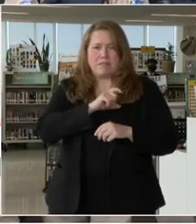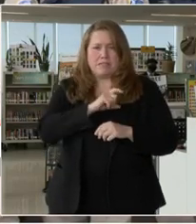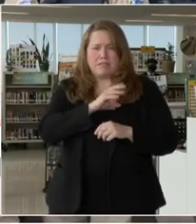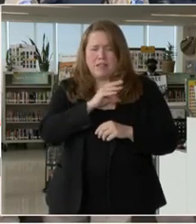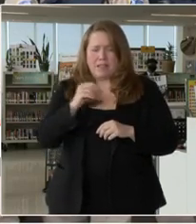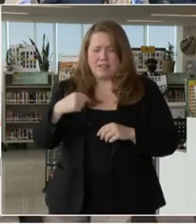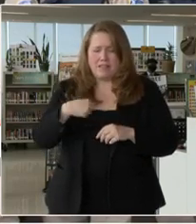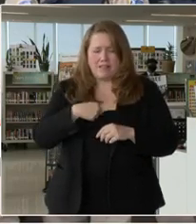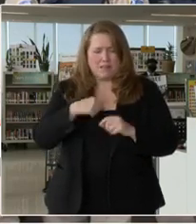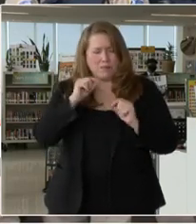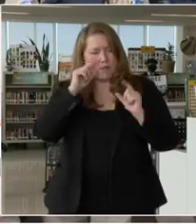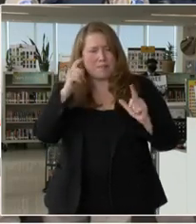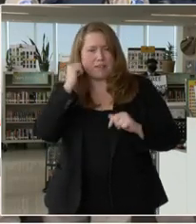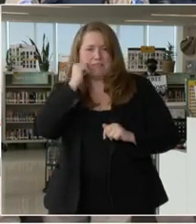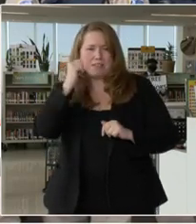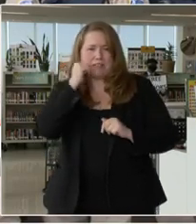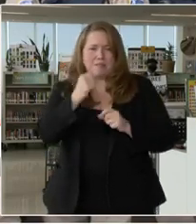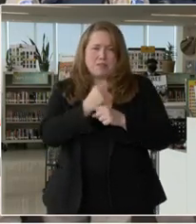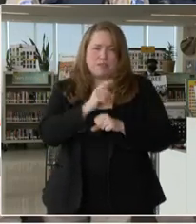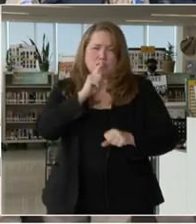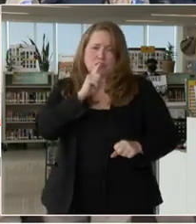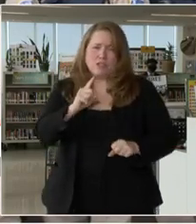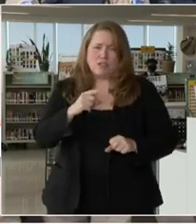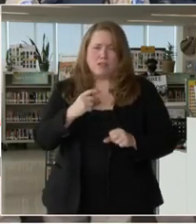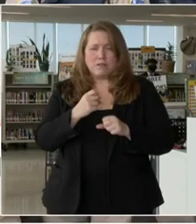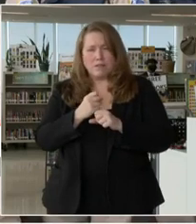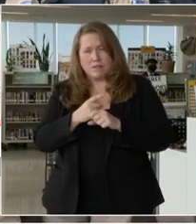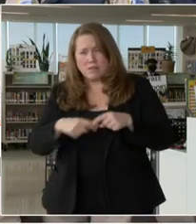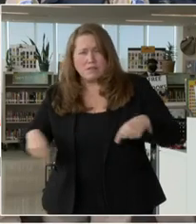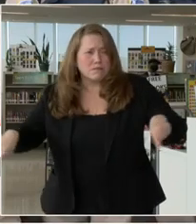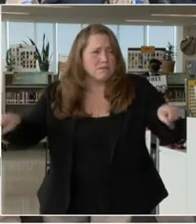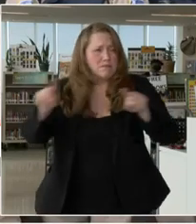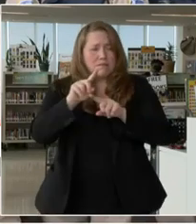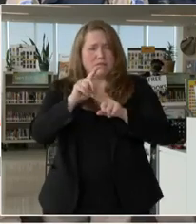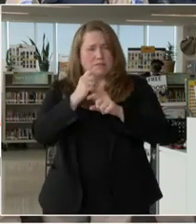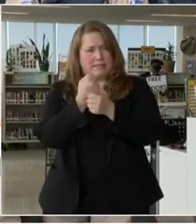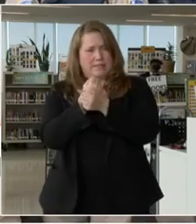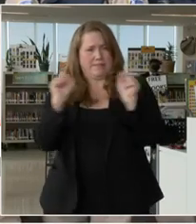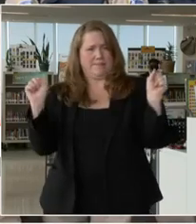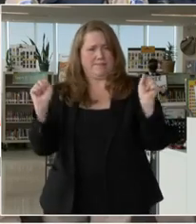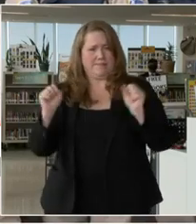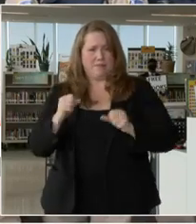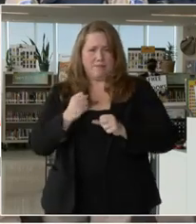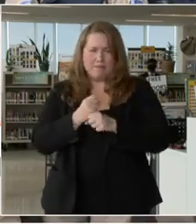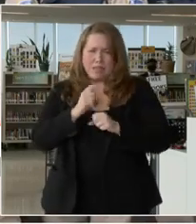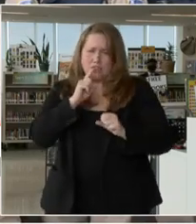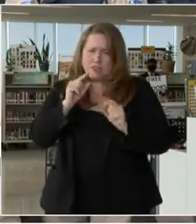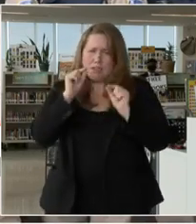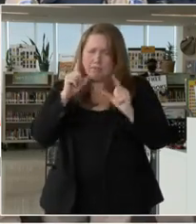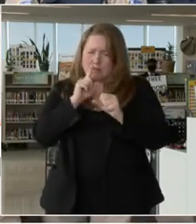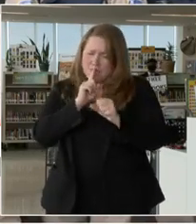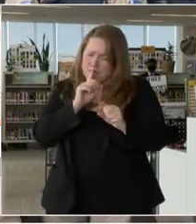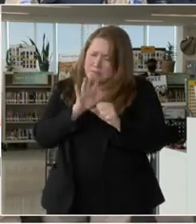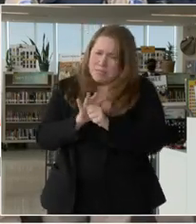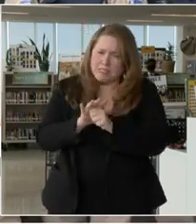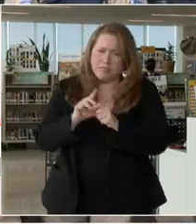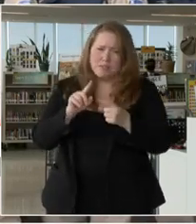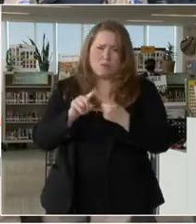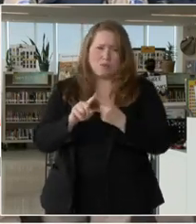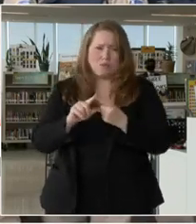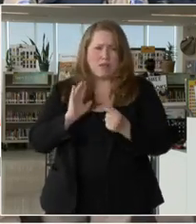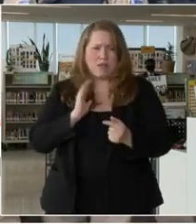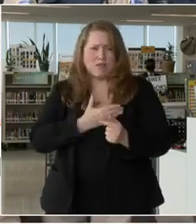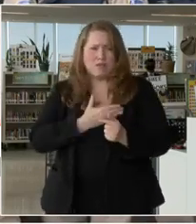committed to making sure that will be their reality. We wake up every day committed to throwing every